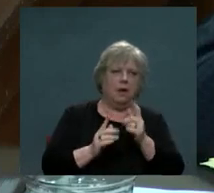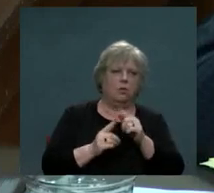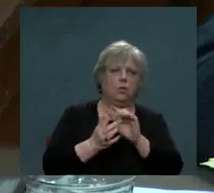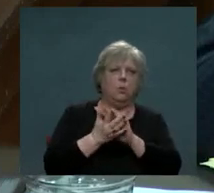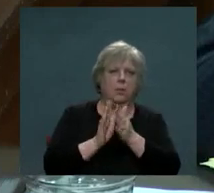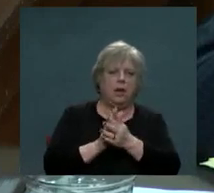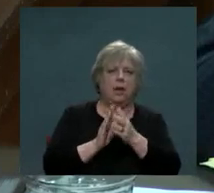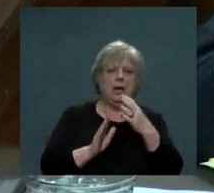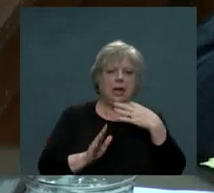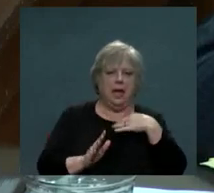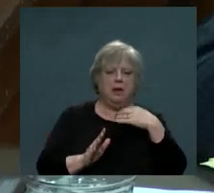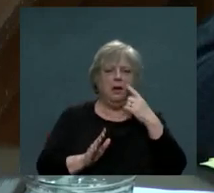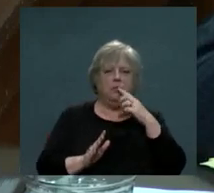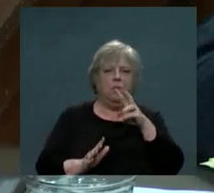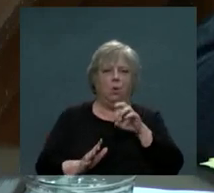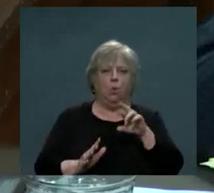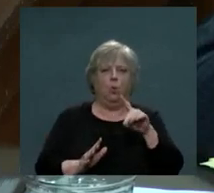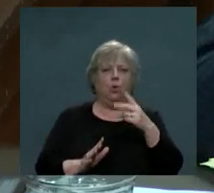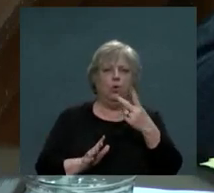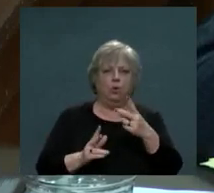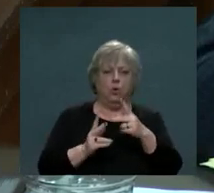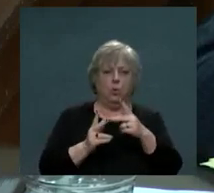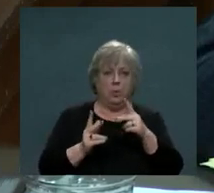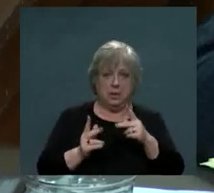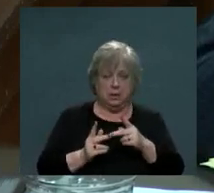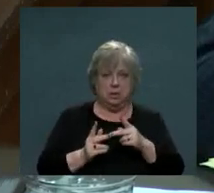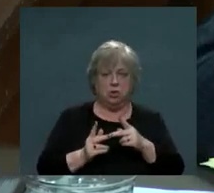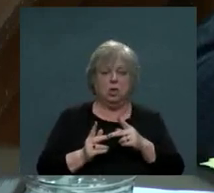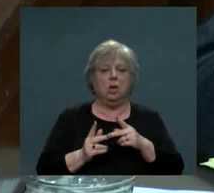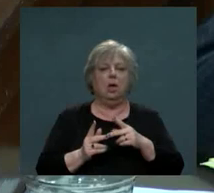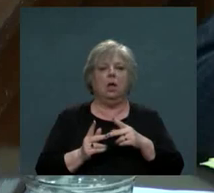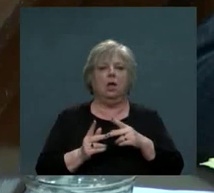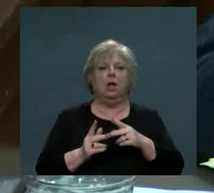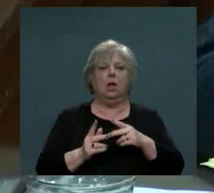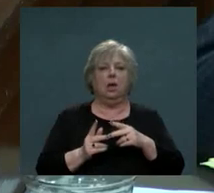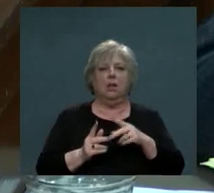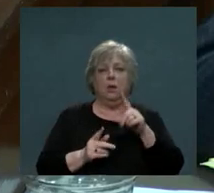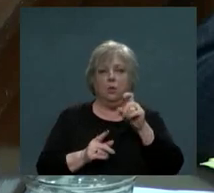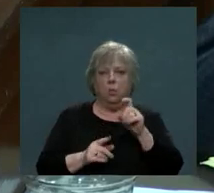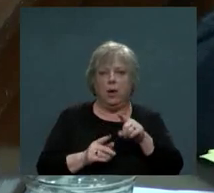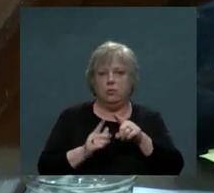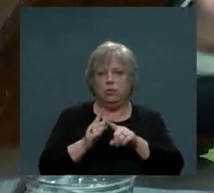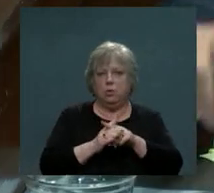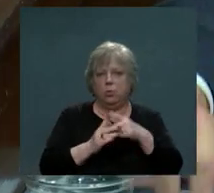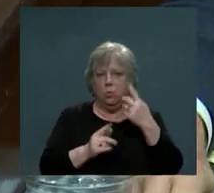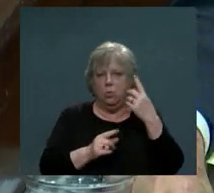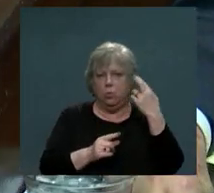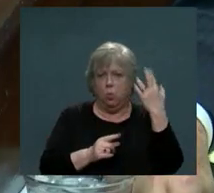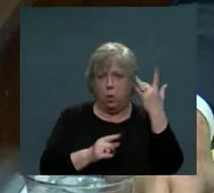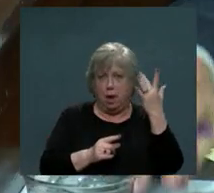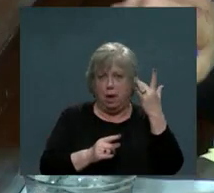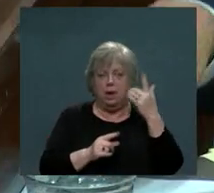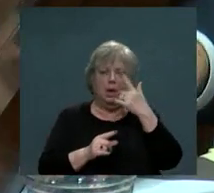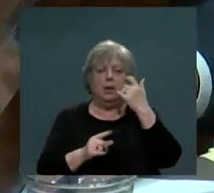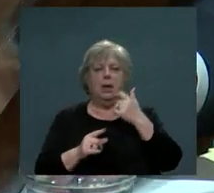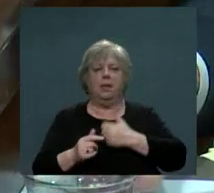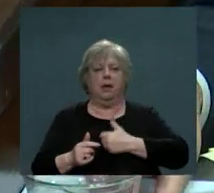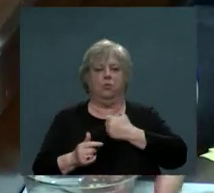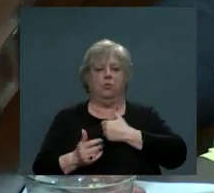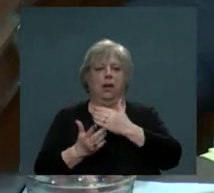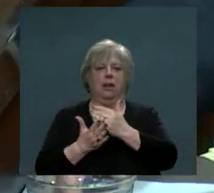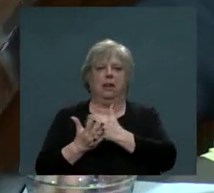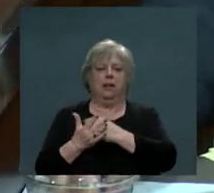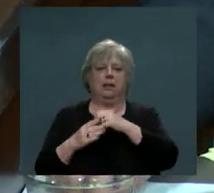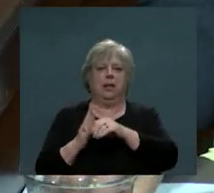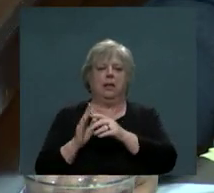a candidate for a Ward 2 position. The reason for the question is that the address listed in the